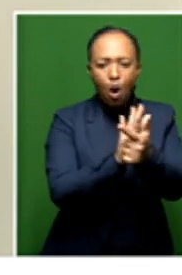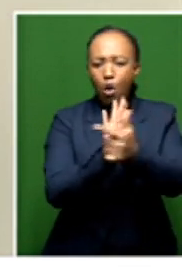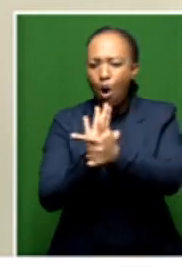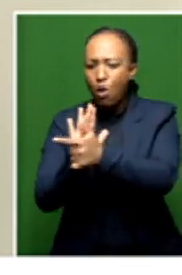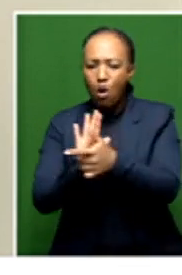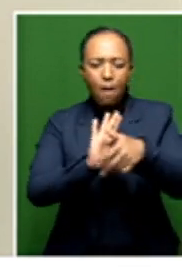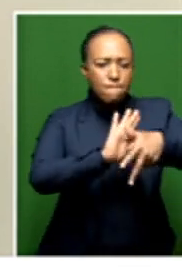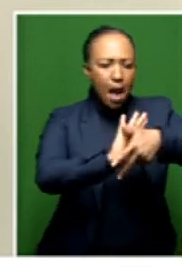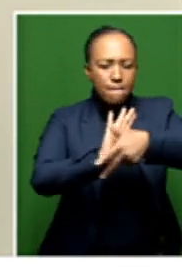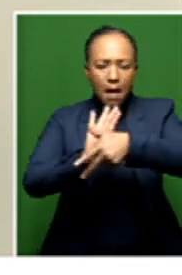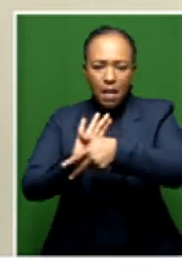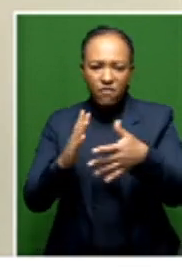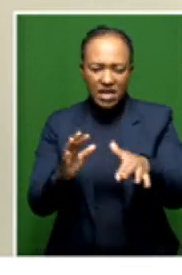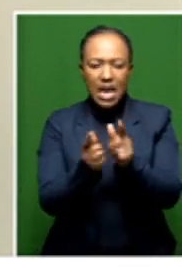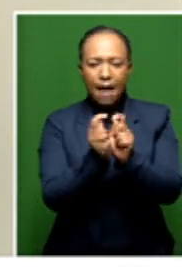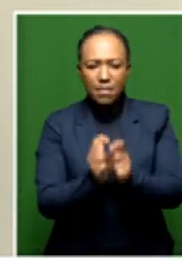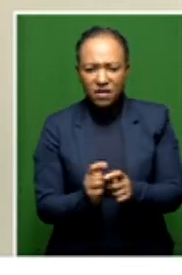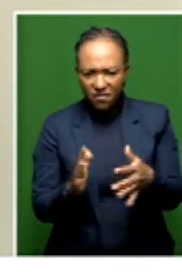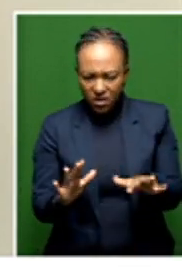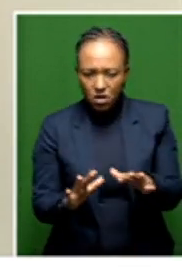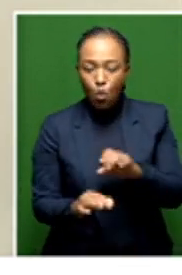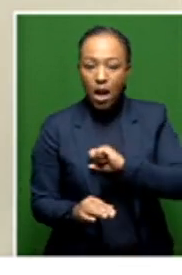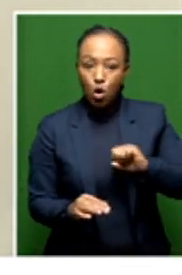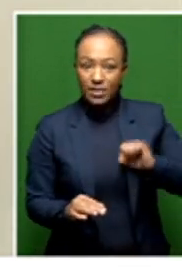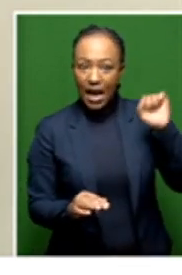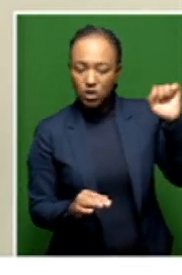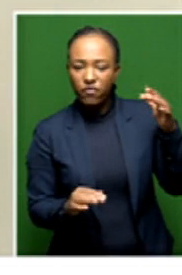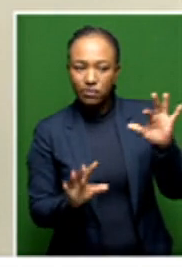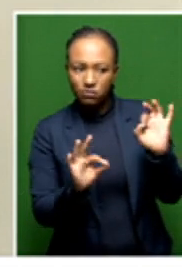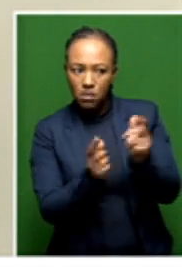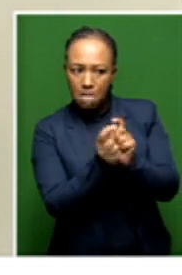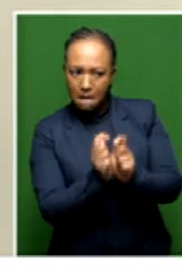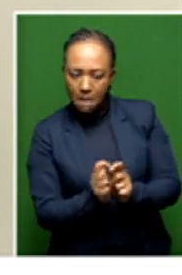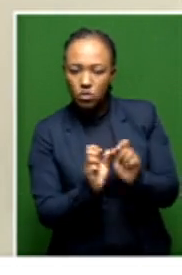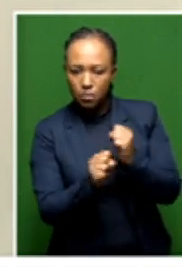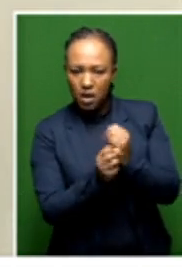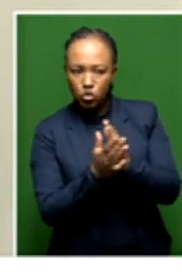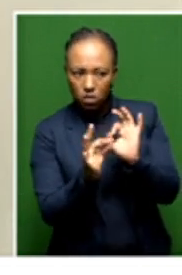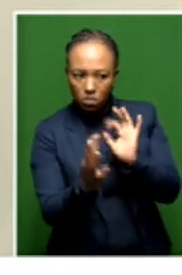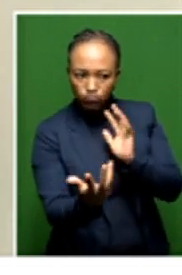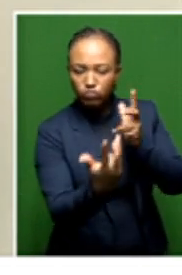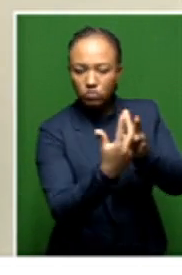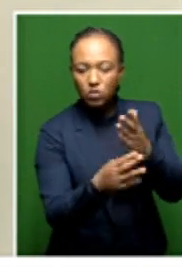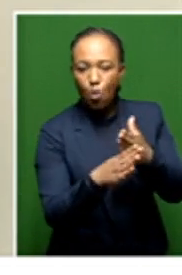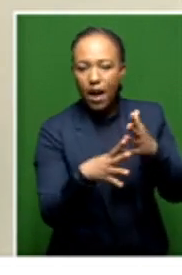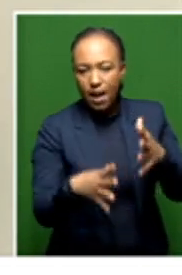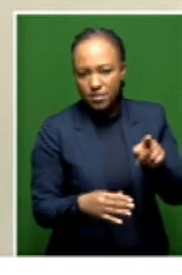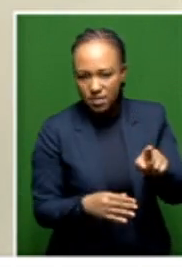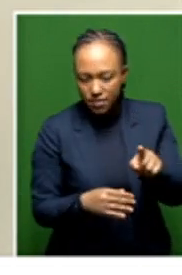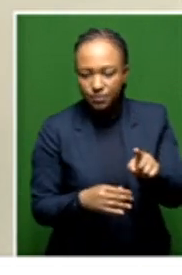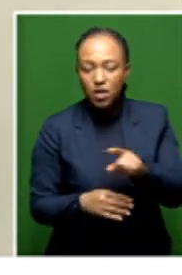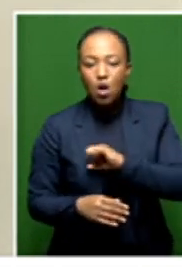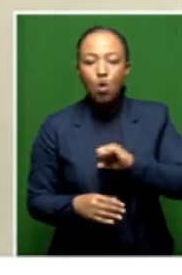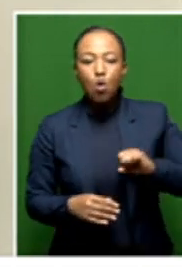many laws that COSATU has advanced in favor of the workers in our country. And workers have already, and we're not talking